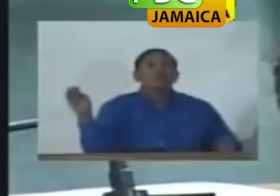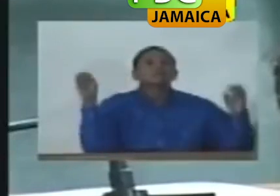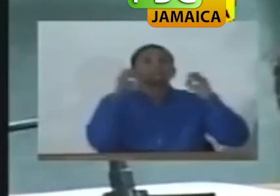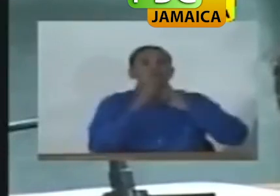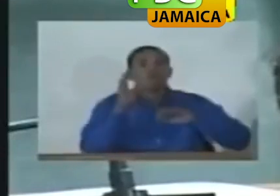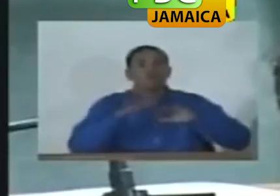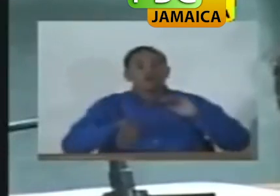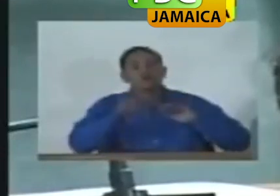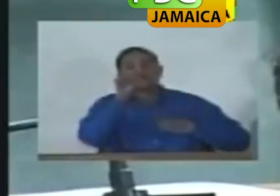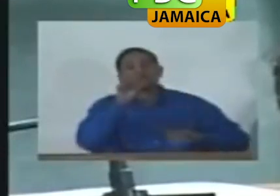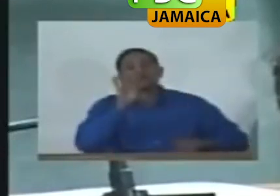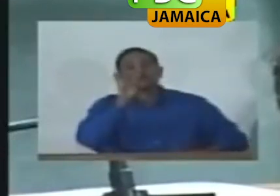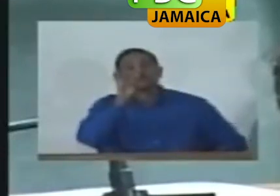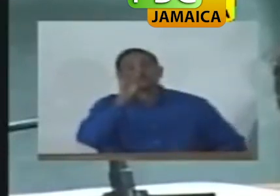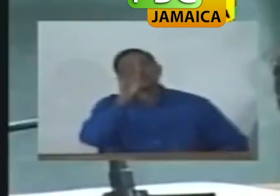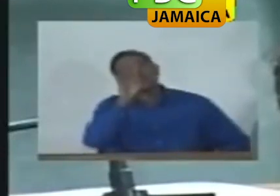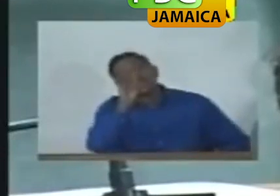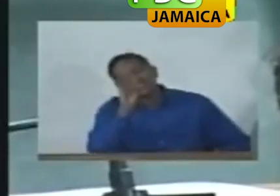the